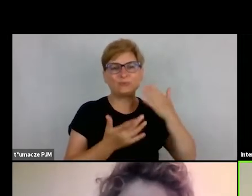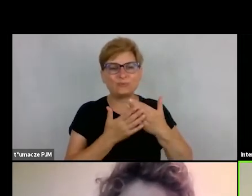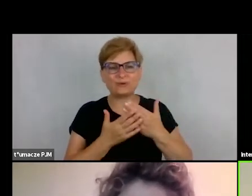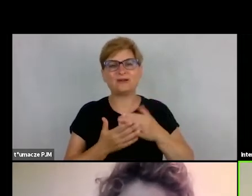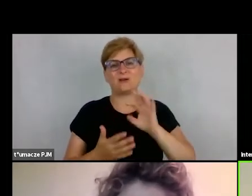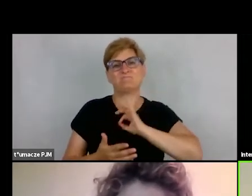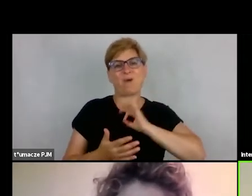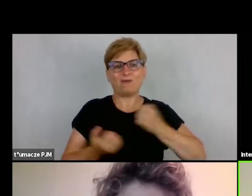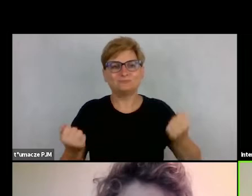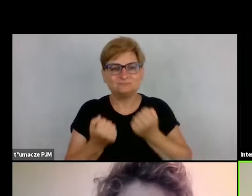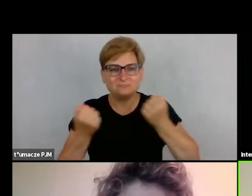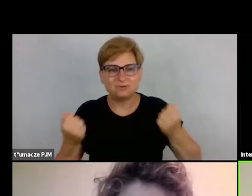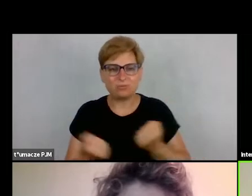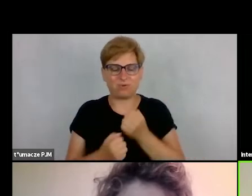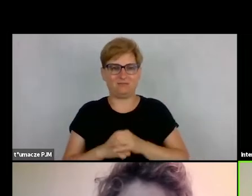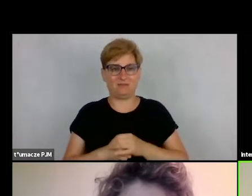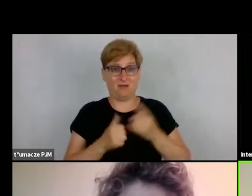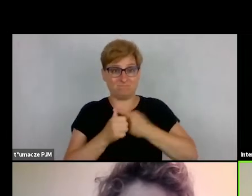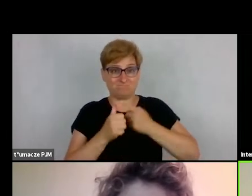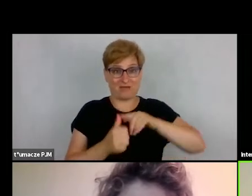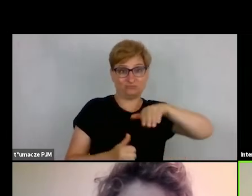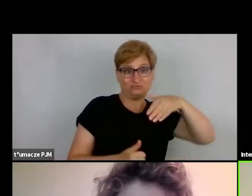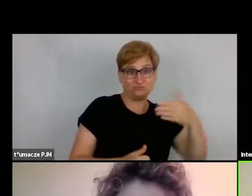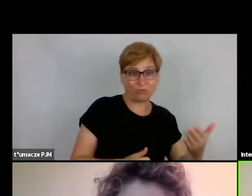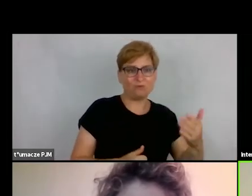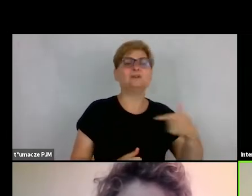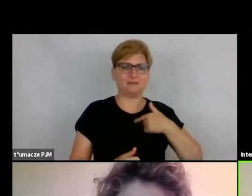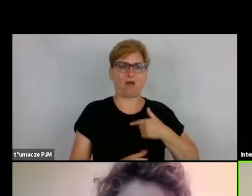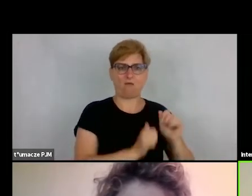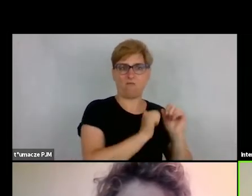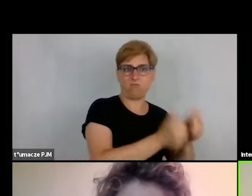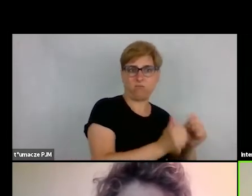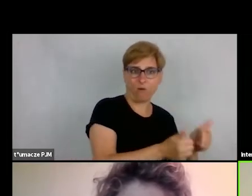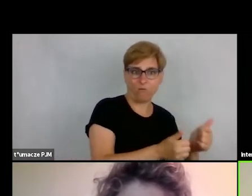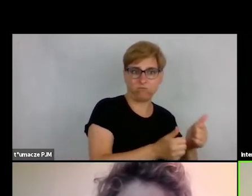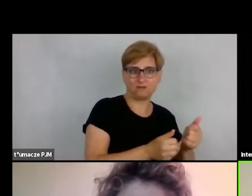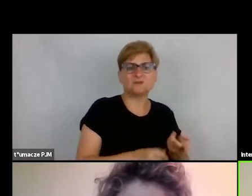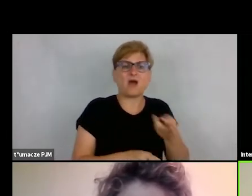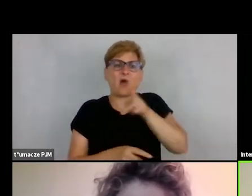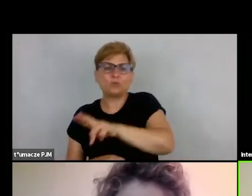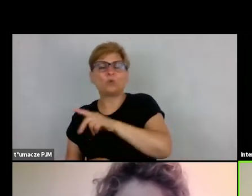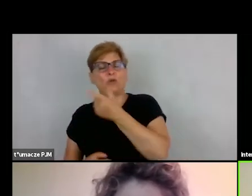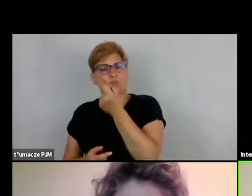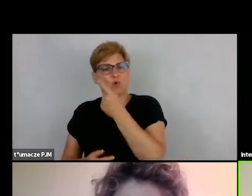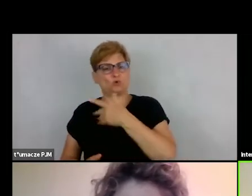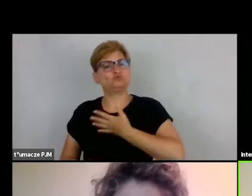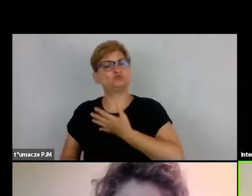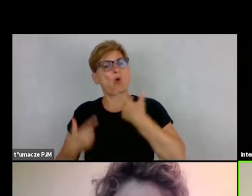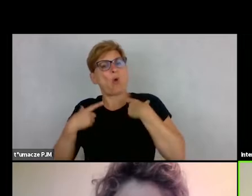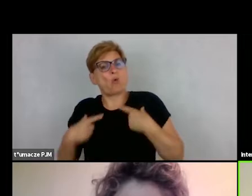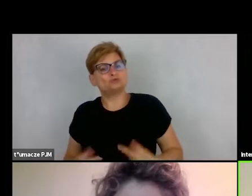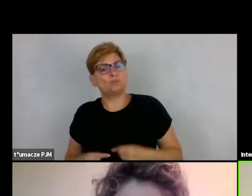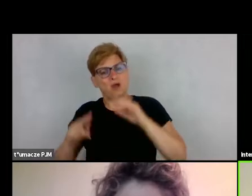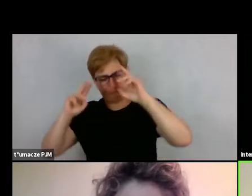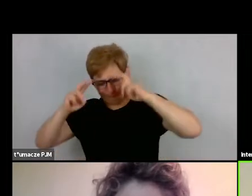grew up in a family with 5 children, 4 sisters.